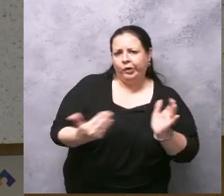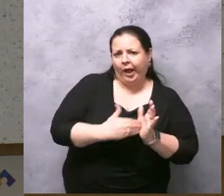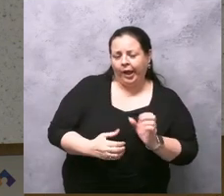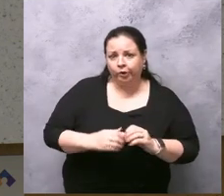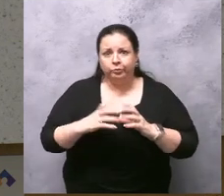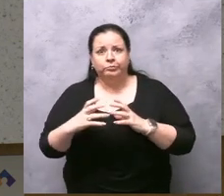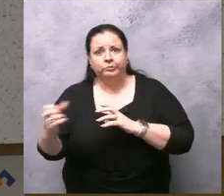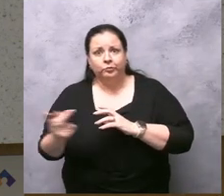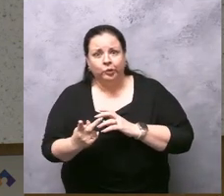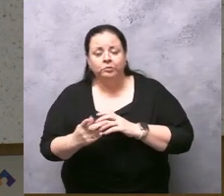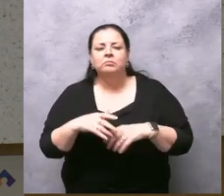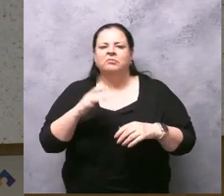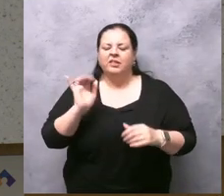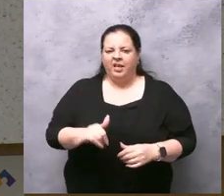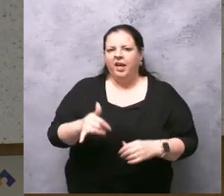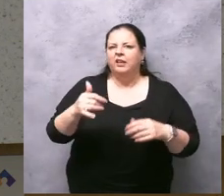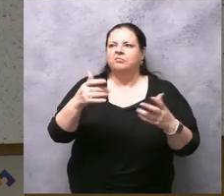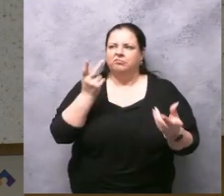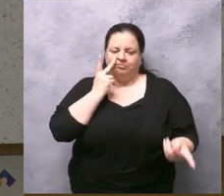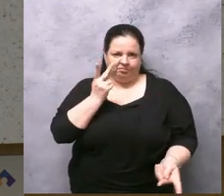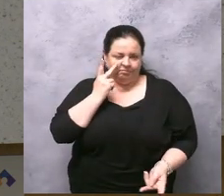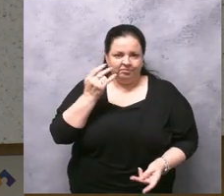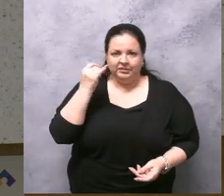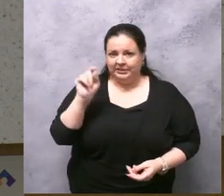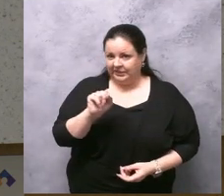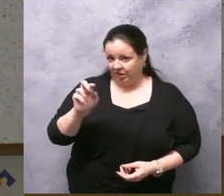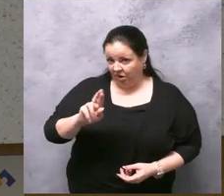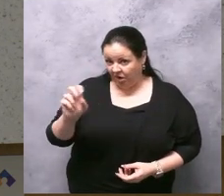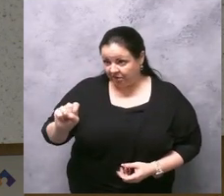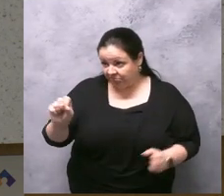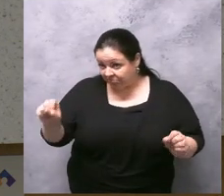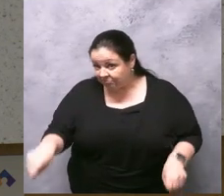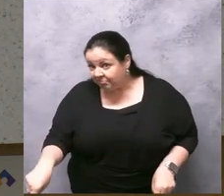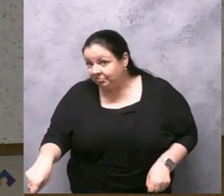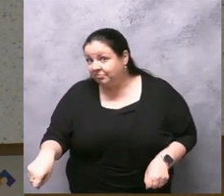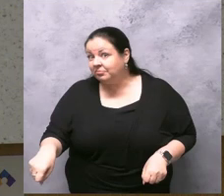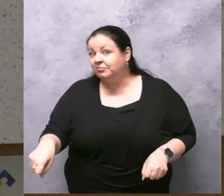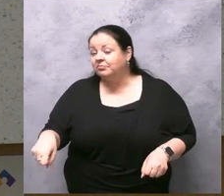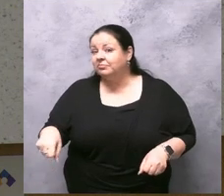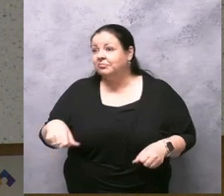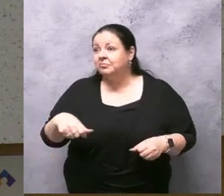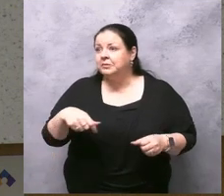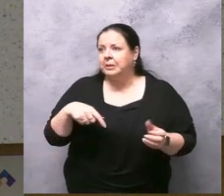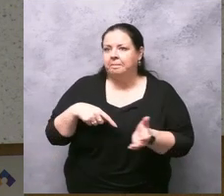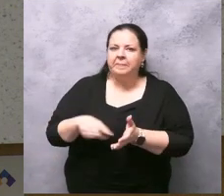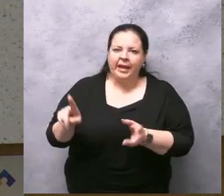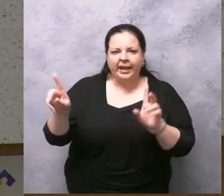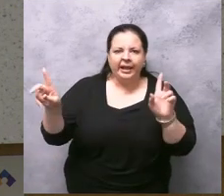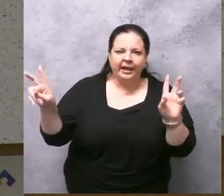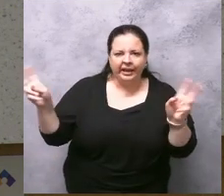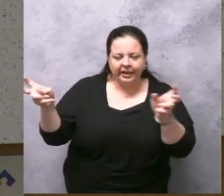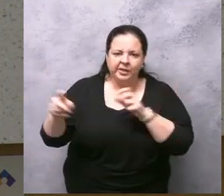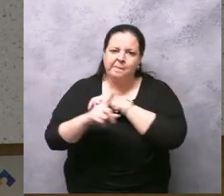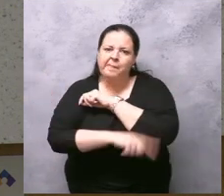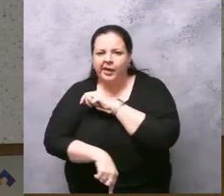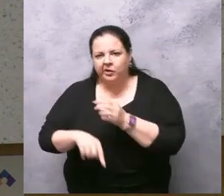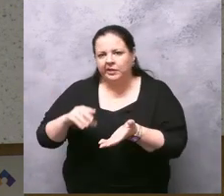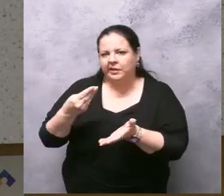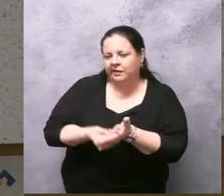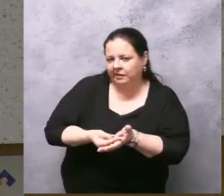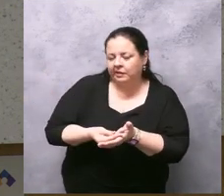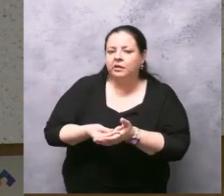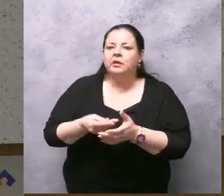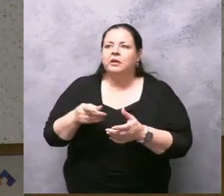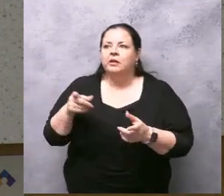that ideas in the first to see if TRS retirees would be able to look at paying the penalty so that they would, people who still want to teach and who